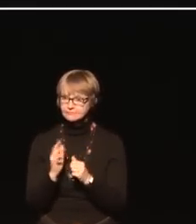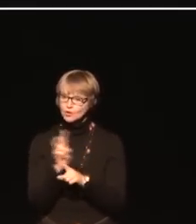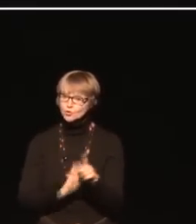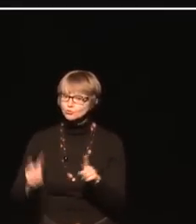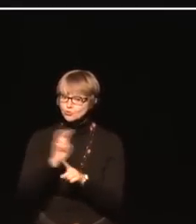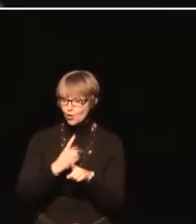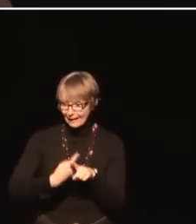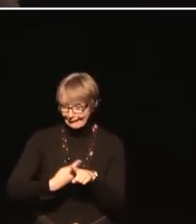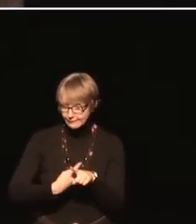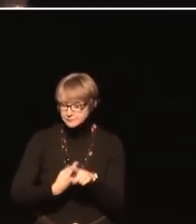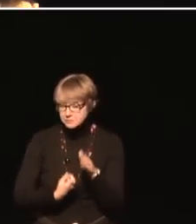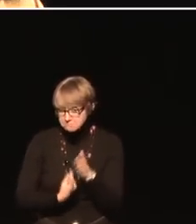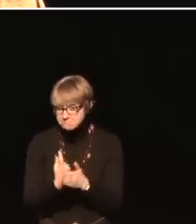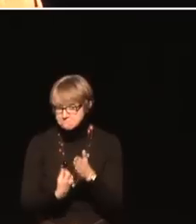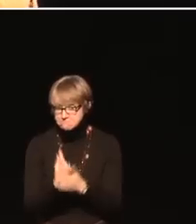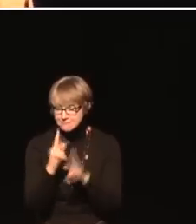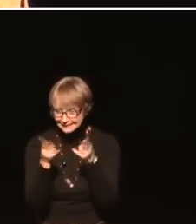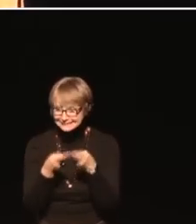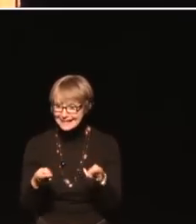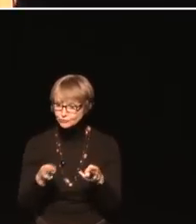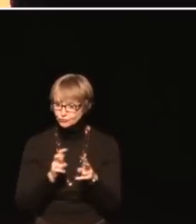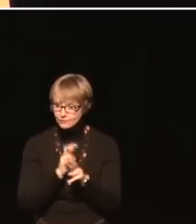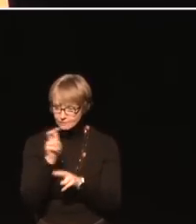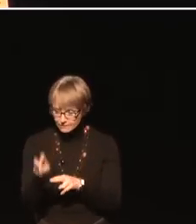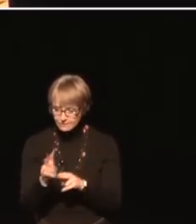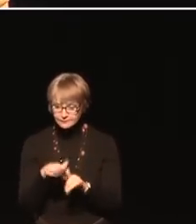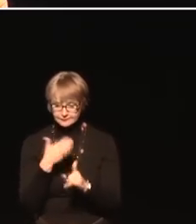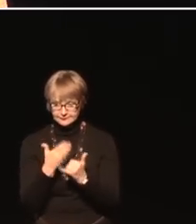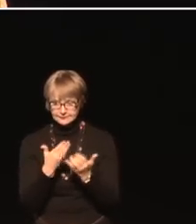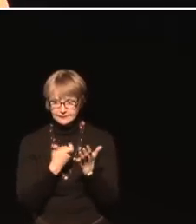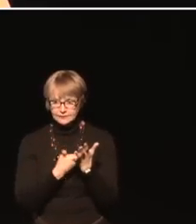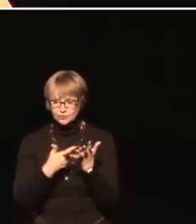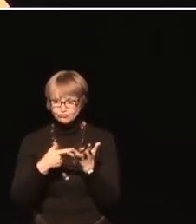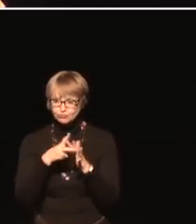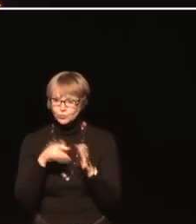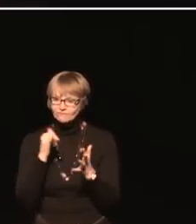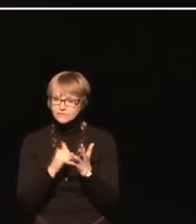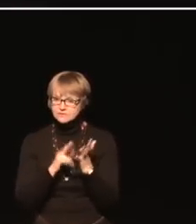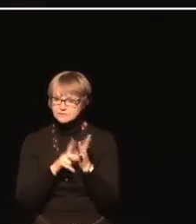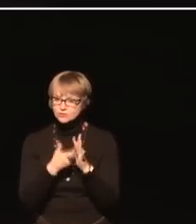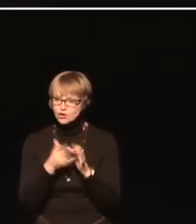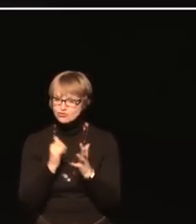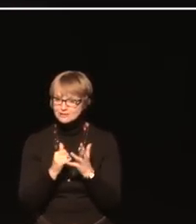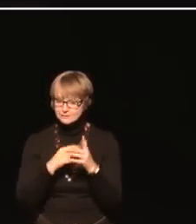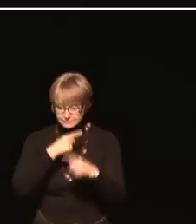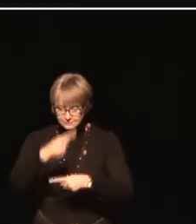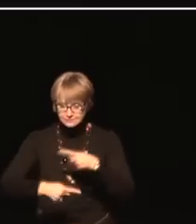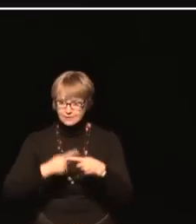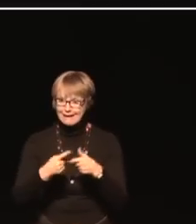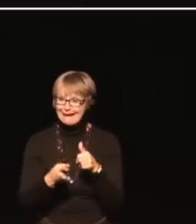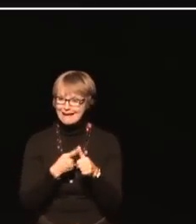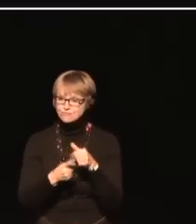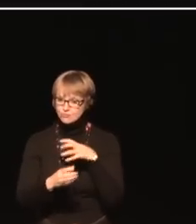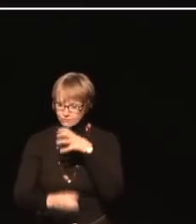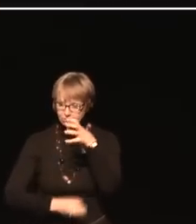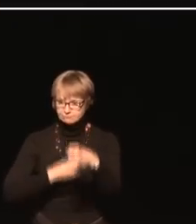sometimes internationally. And last but not least, Rufus Norris, who will this April succeed Nicholas Heitner as director of the National